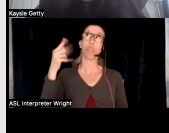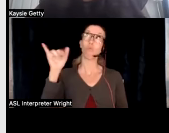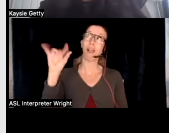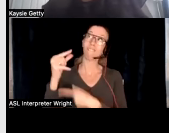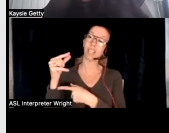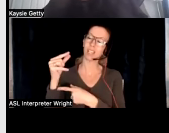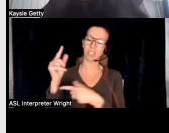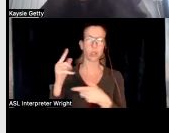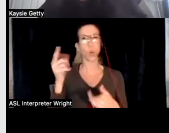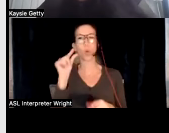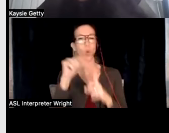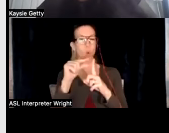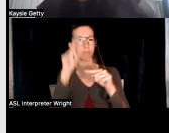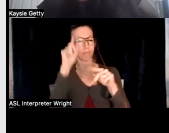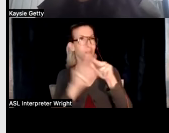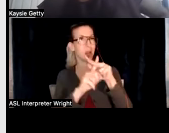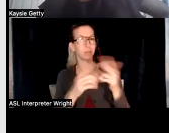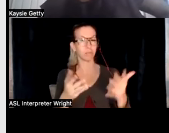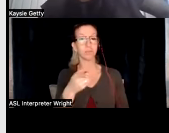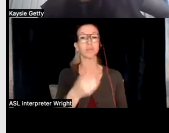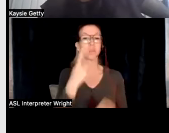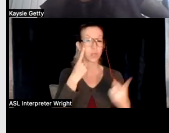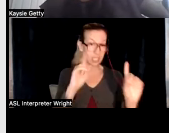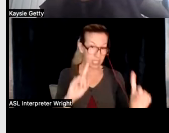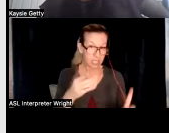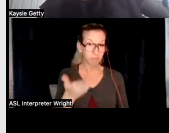comes to mind? And go ahead and put it in the chat. Succeeding.